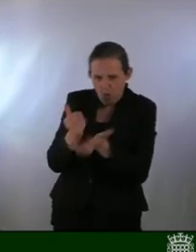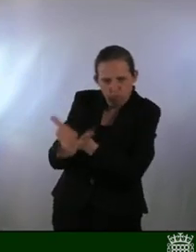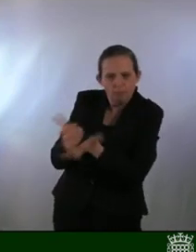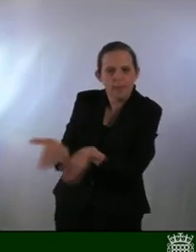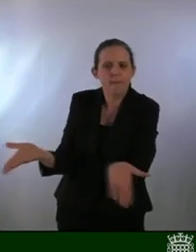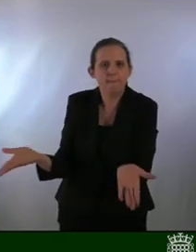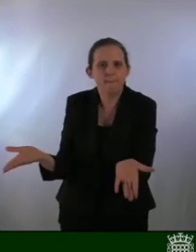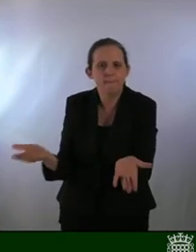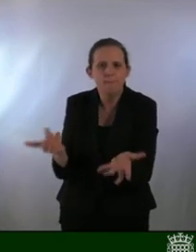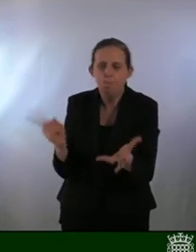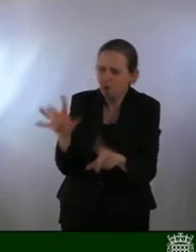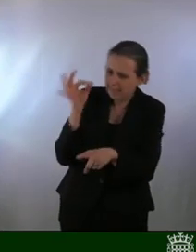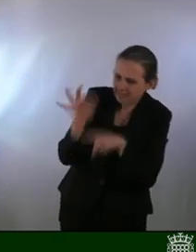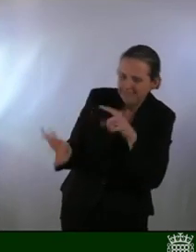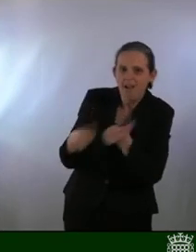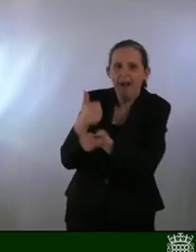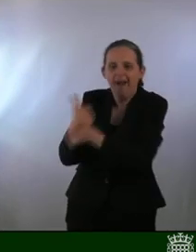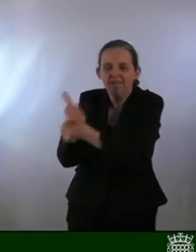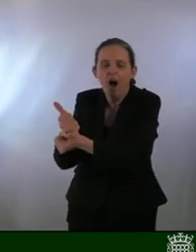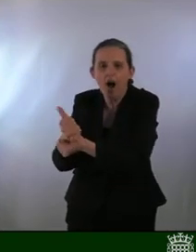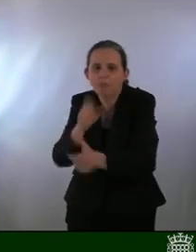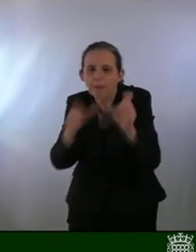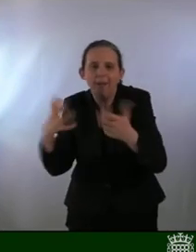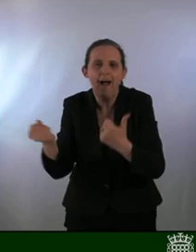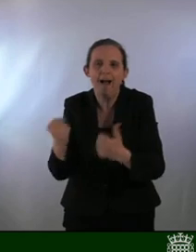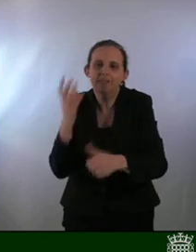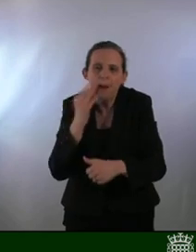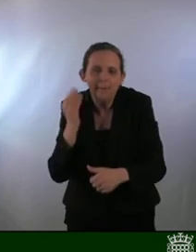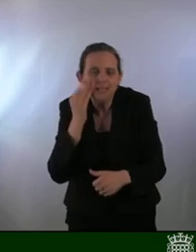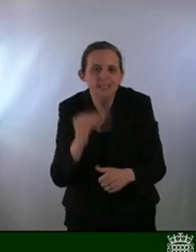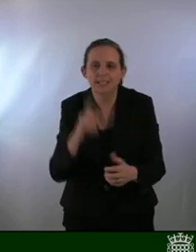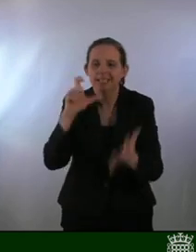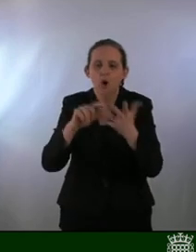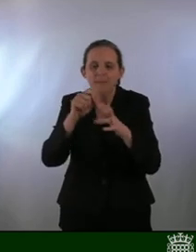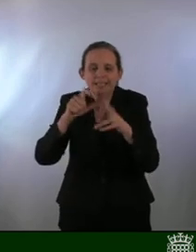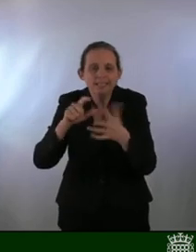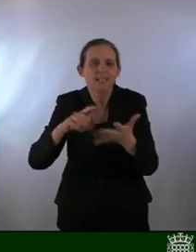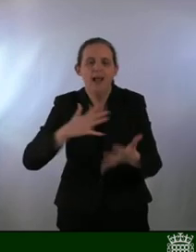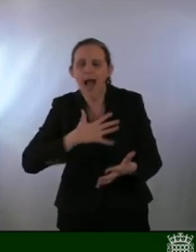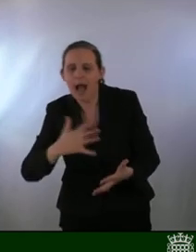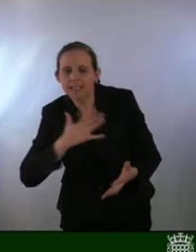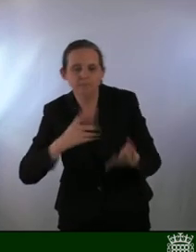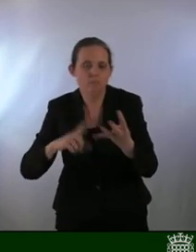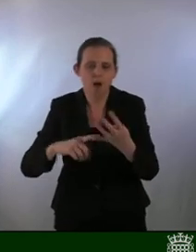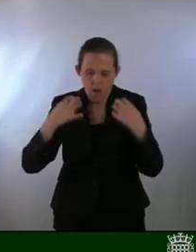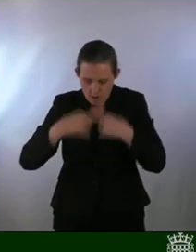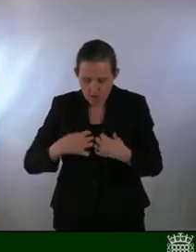there for those with conditions like diabetes, hypertension, COPD, asthma, cardiovascular